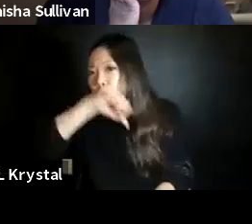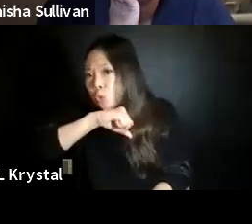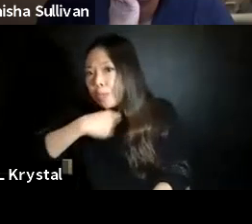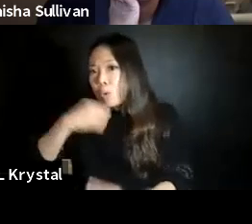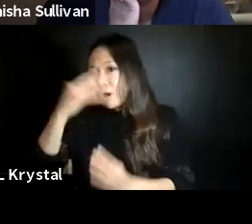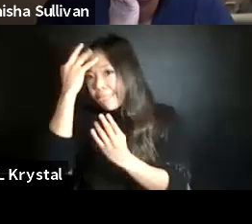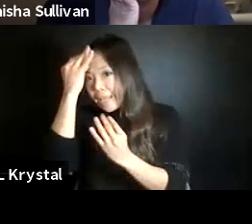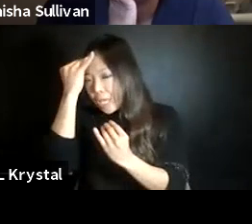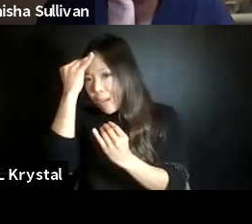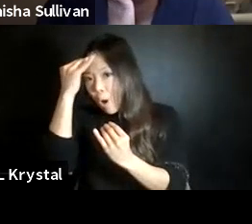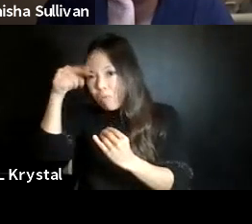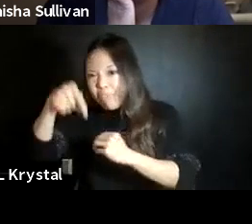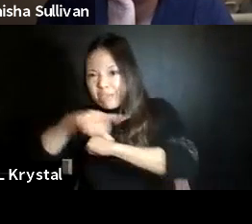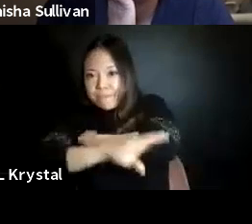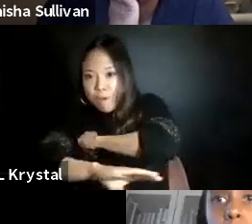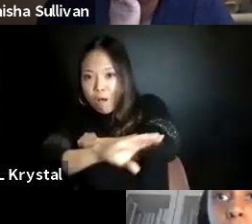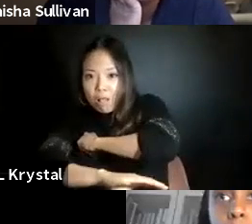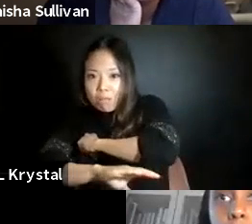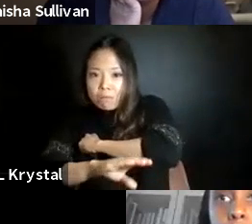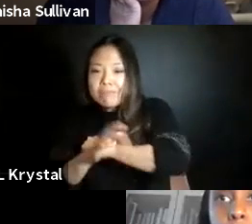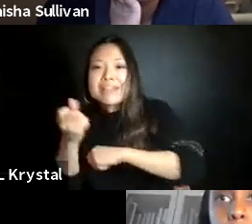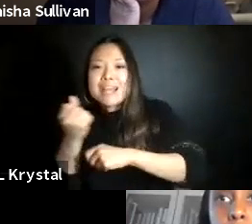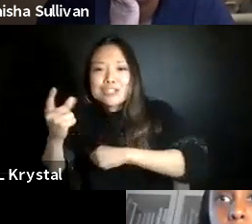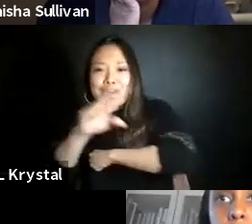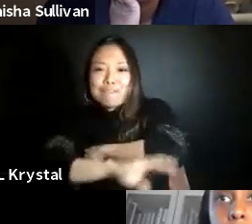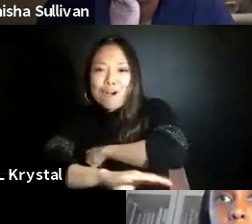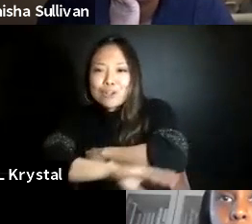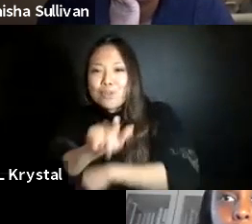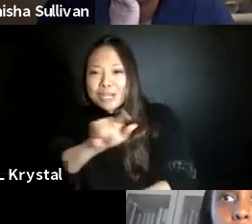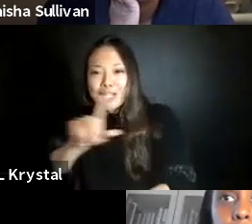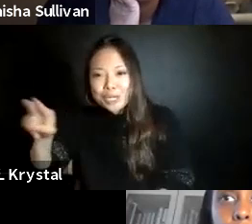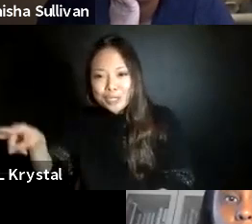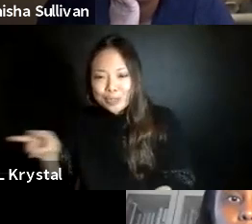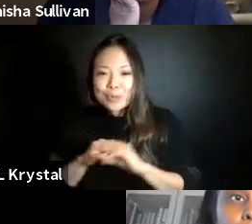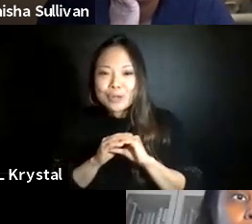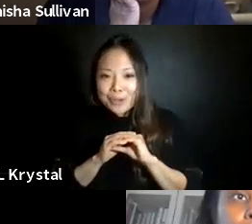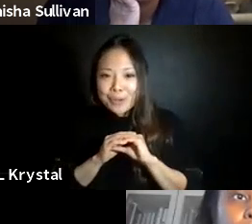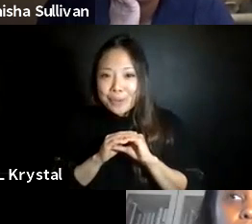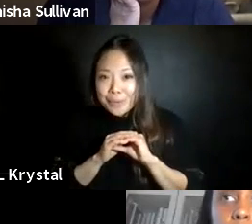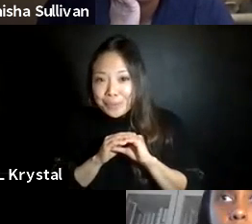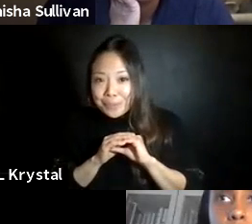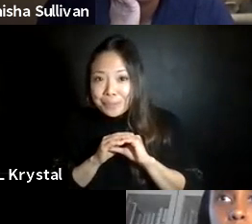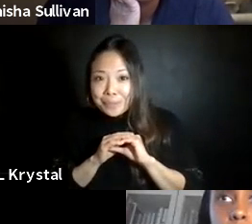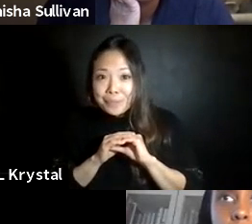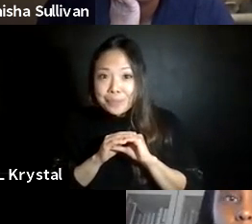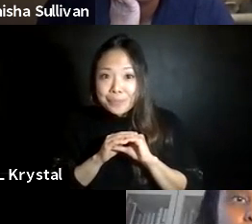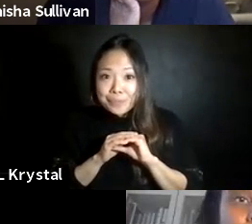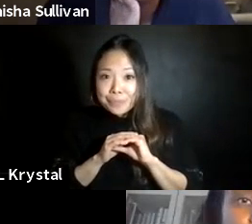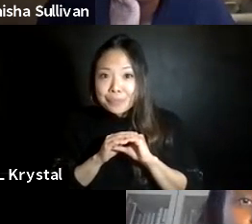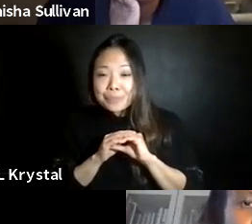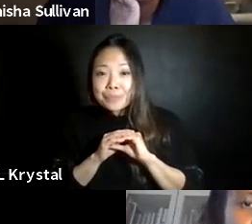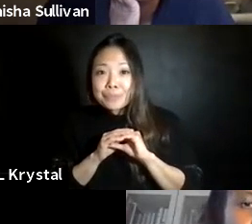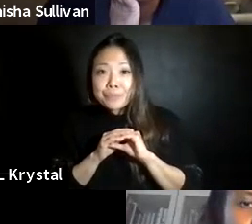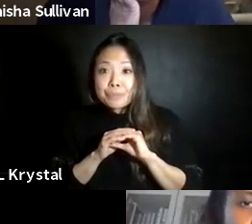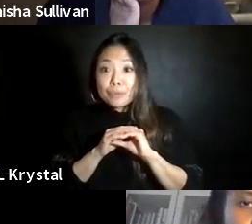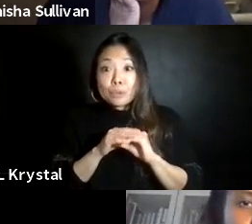Because I was about to, my next question, Sullivan, to you was, so everyone okay? What is everyone's thoughts about the mechanisms? And my